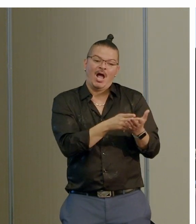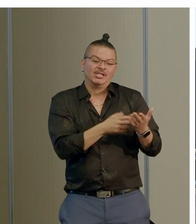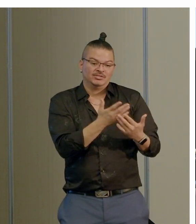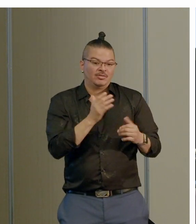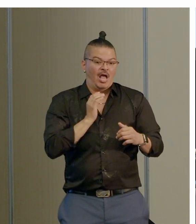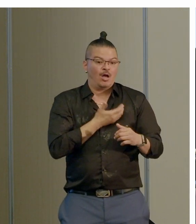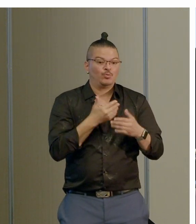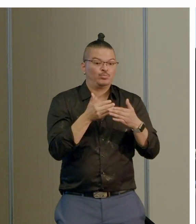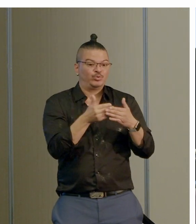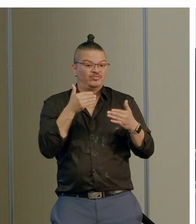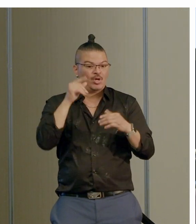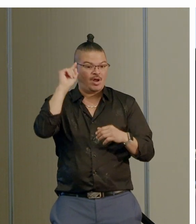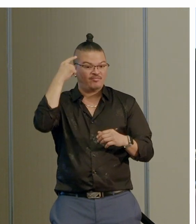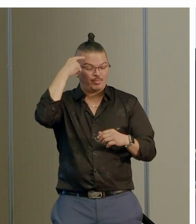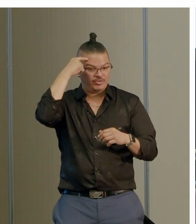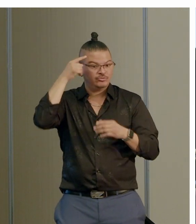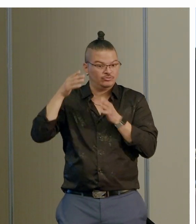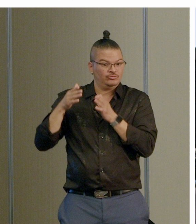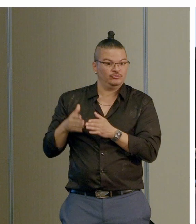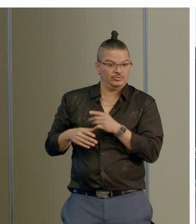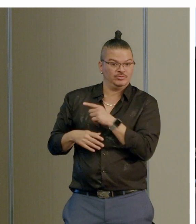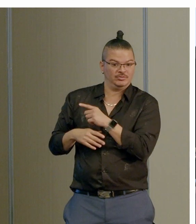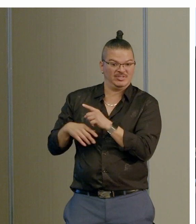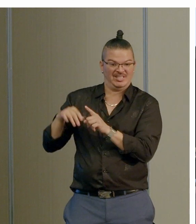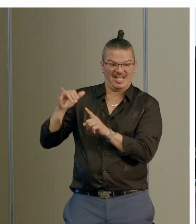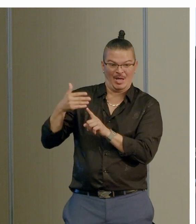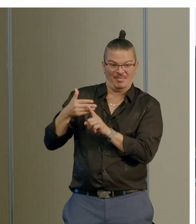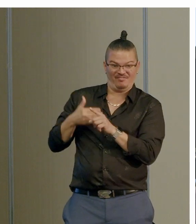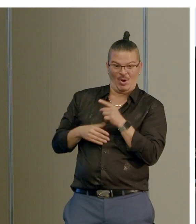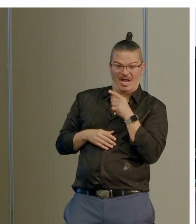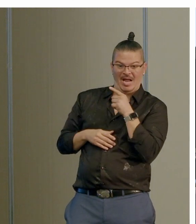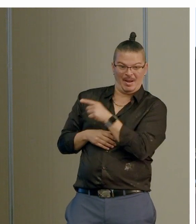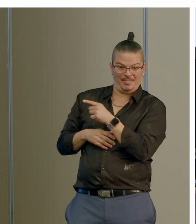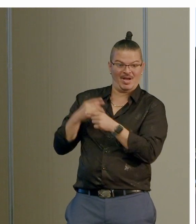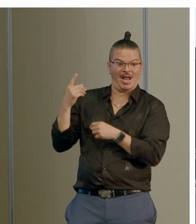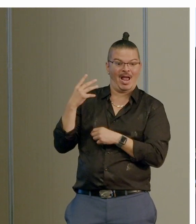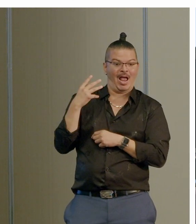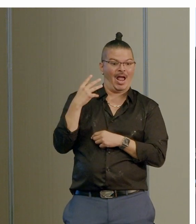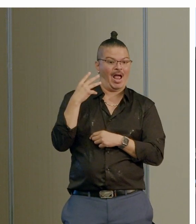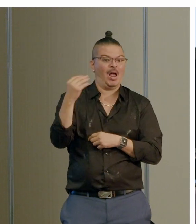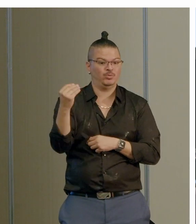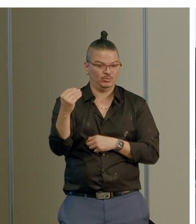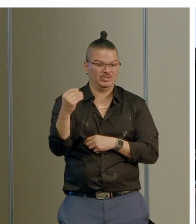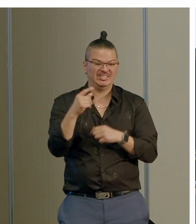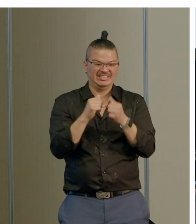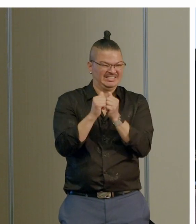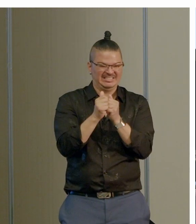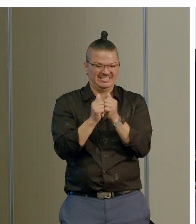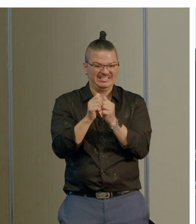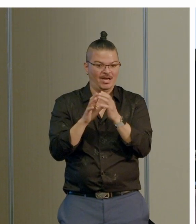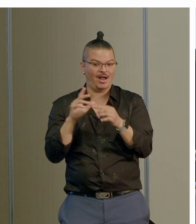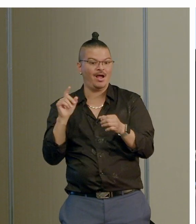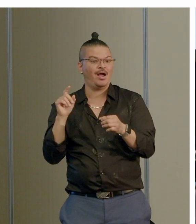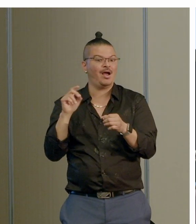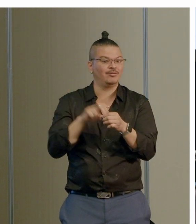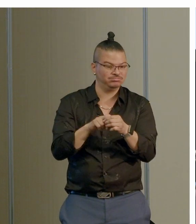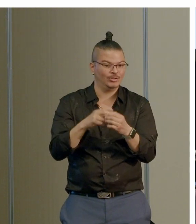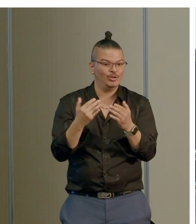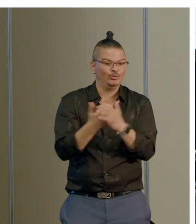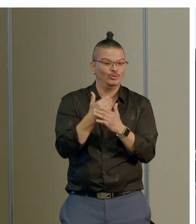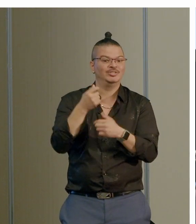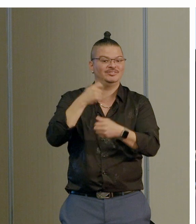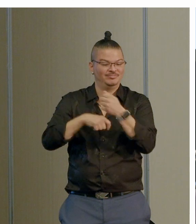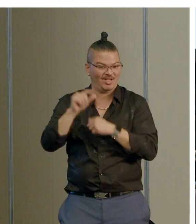he left office, I'm sure it was in partnership with the new governor, given how close it was to when he was leaving, did an